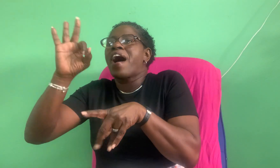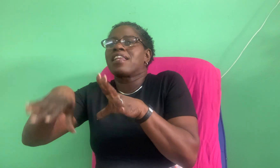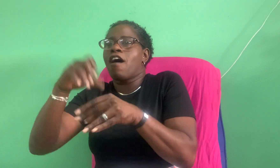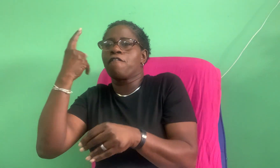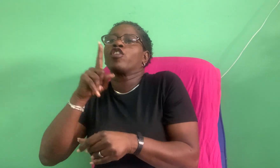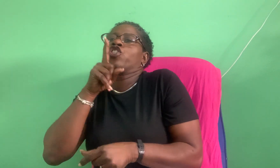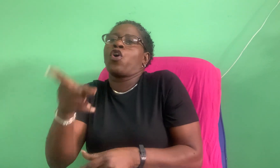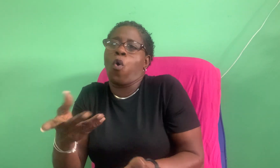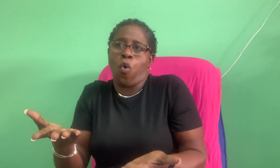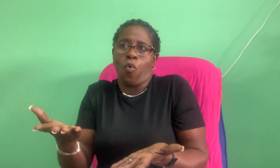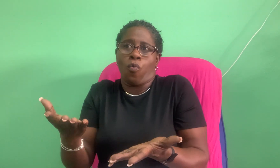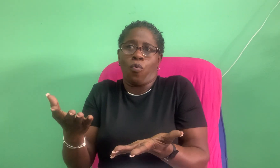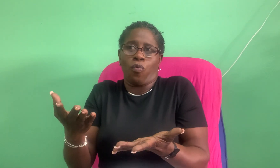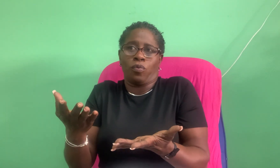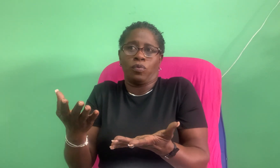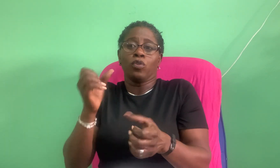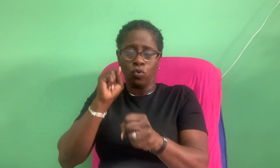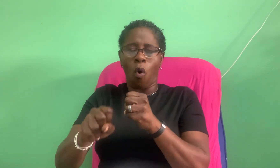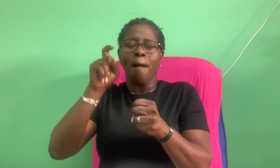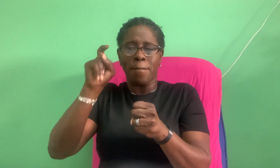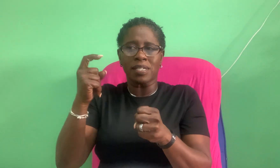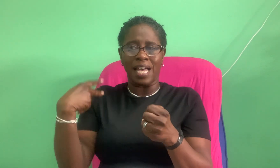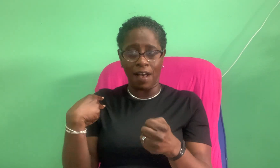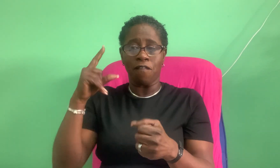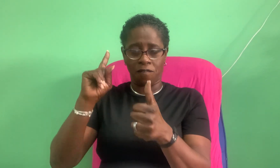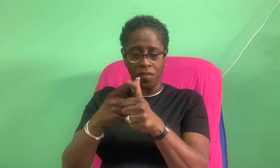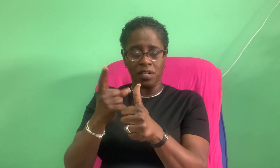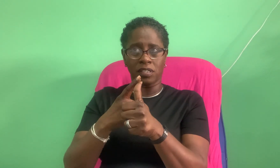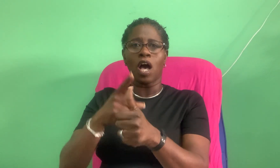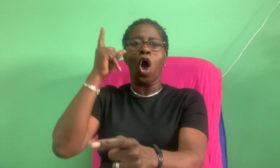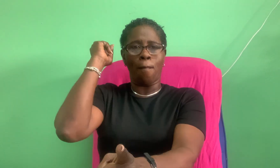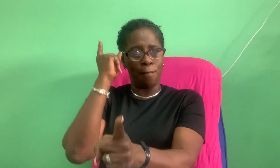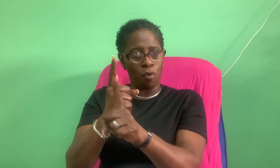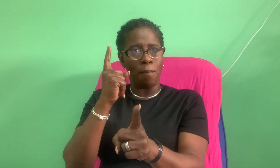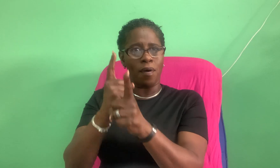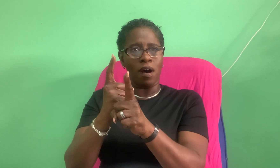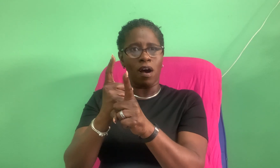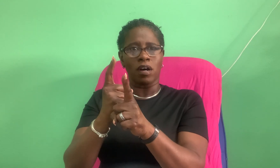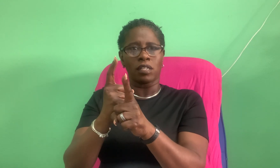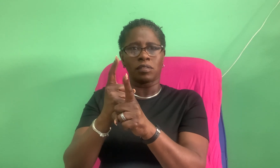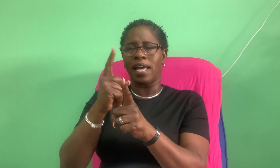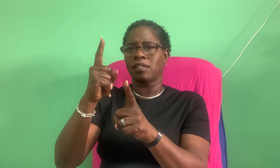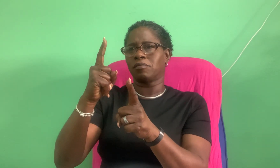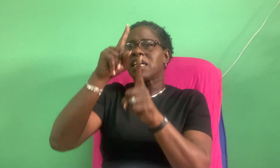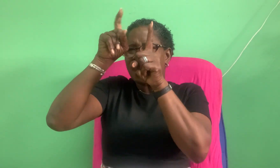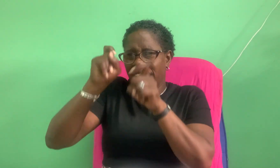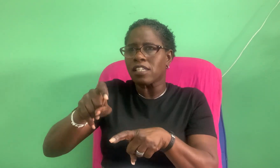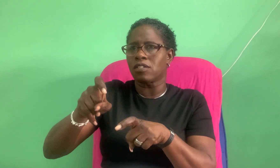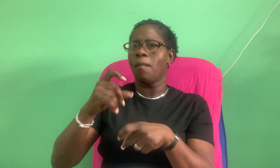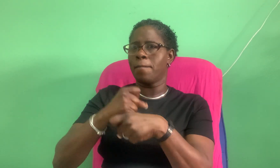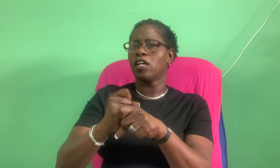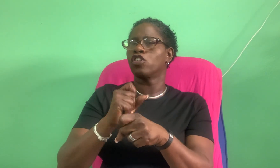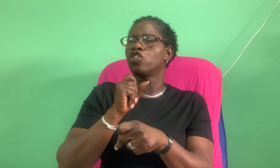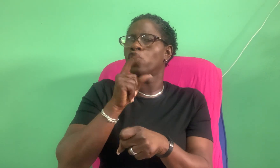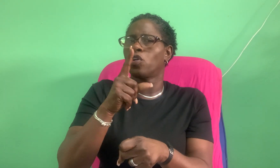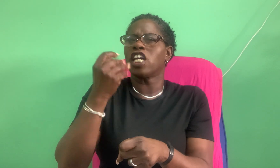charges associated with getting an appropriate diagnosis, whether that's mental health related, developmentally related, physical issues